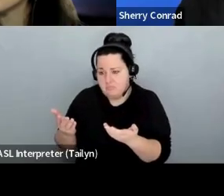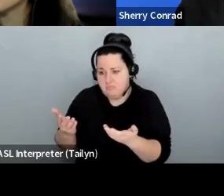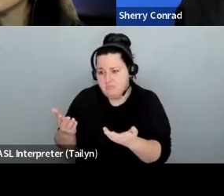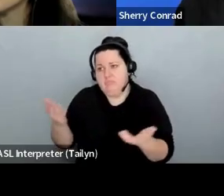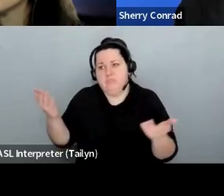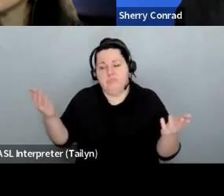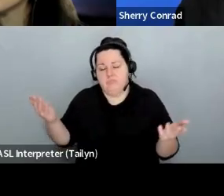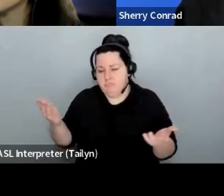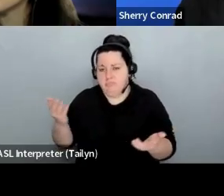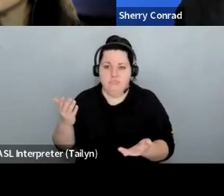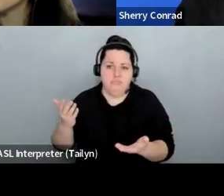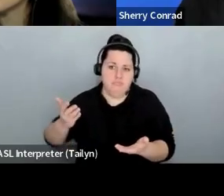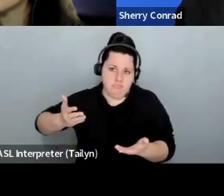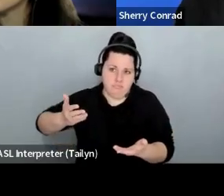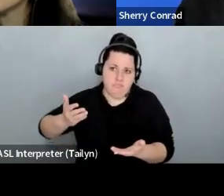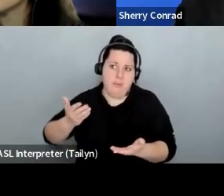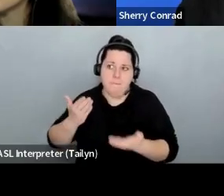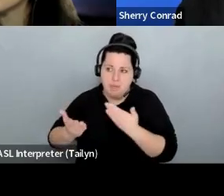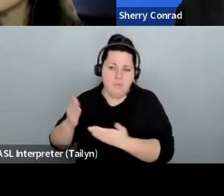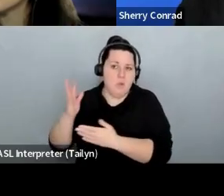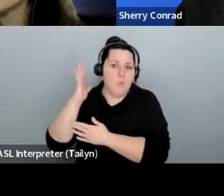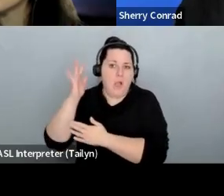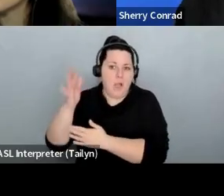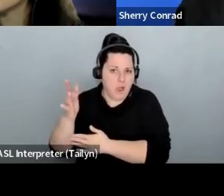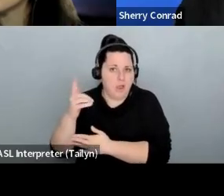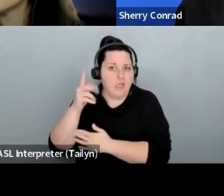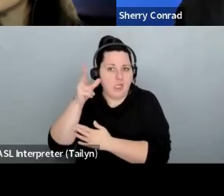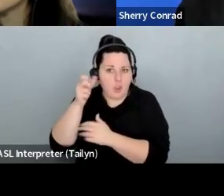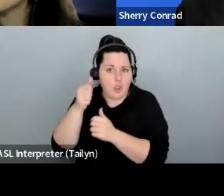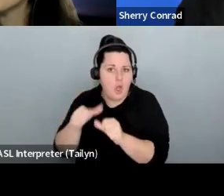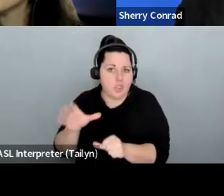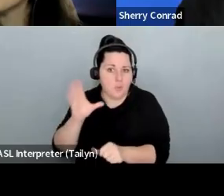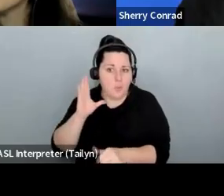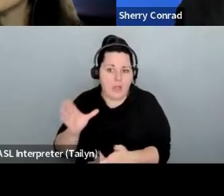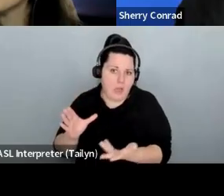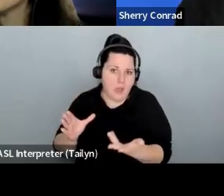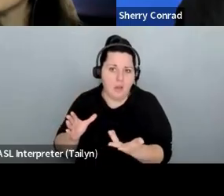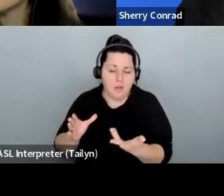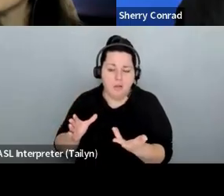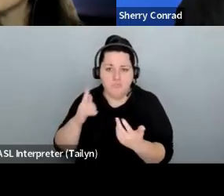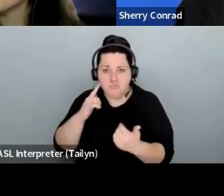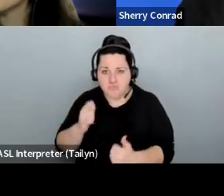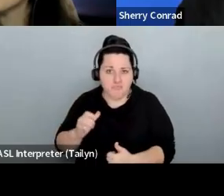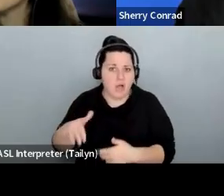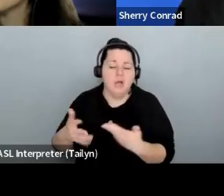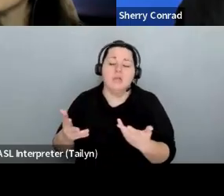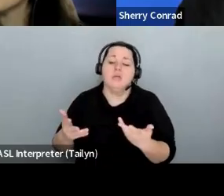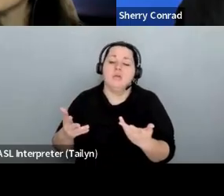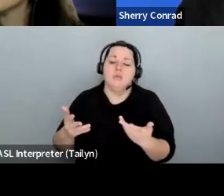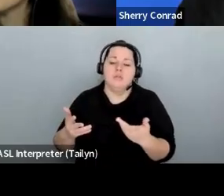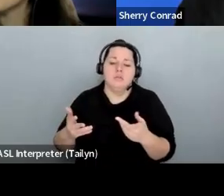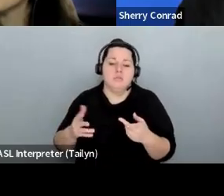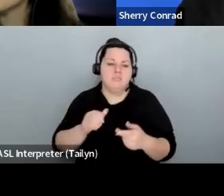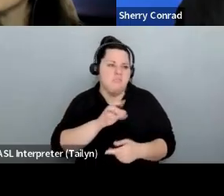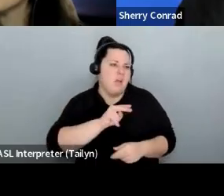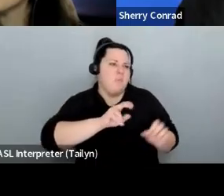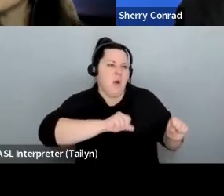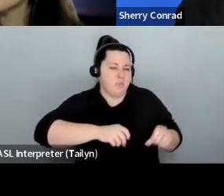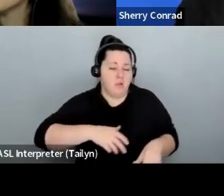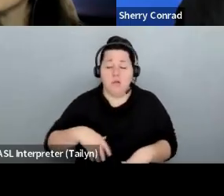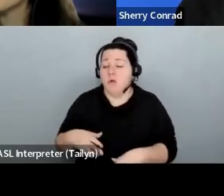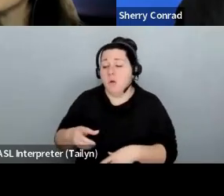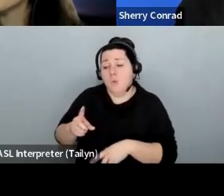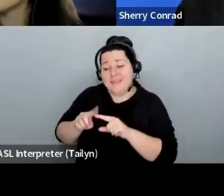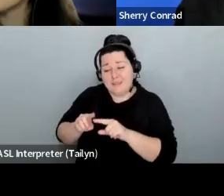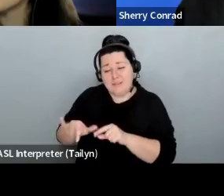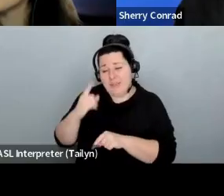is going to probably lose his hearing, correct? Whatever that Potentially. Yeah. potentially. So depending on what that looks